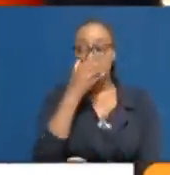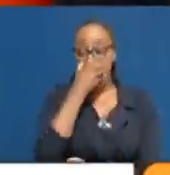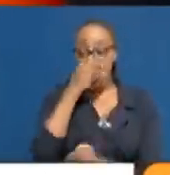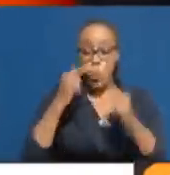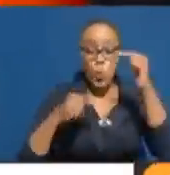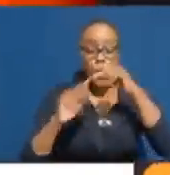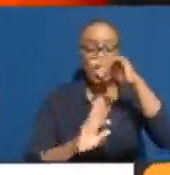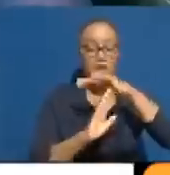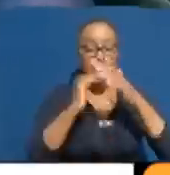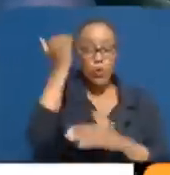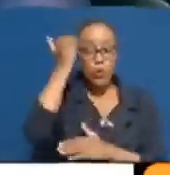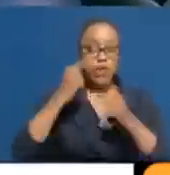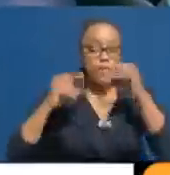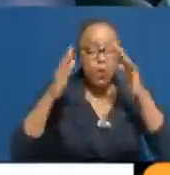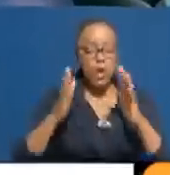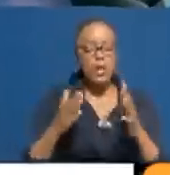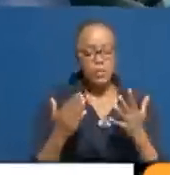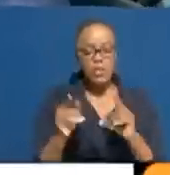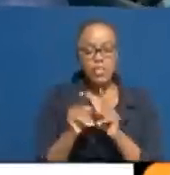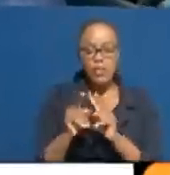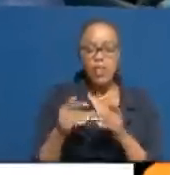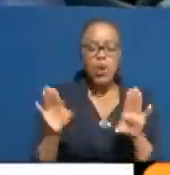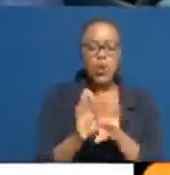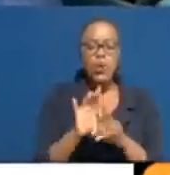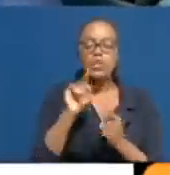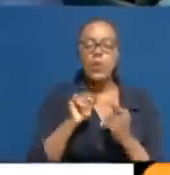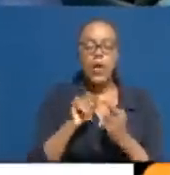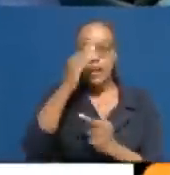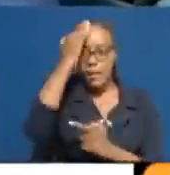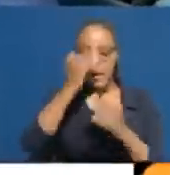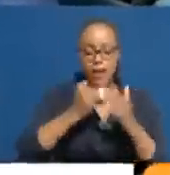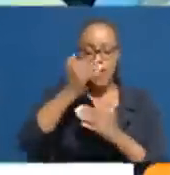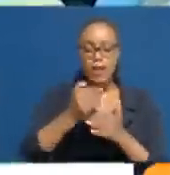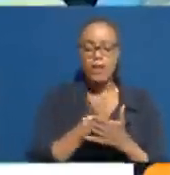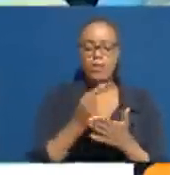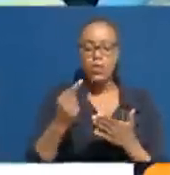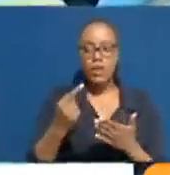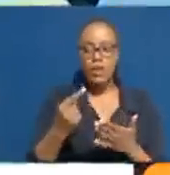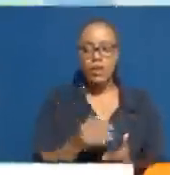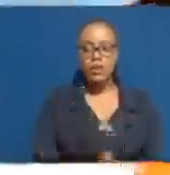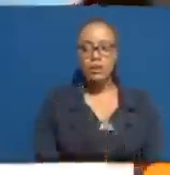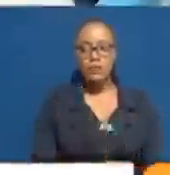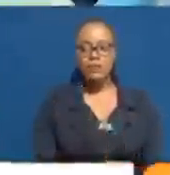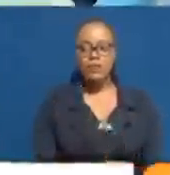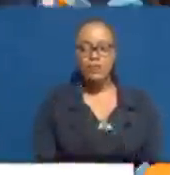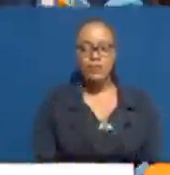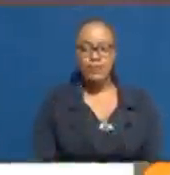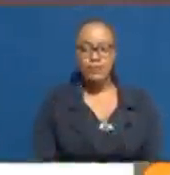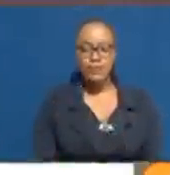at the Supreme Court. The window to file closes on Monday next week. Sam Gitukus, Resident TV, Nairobi.